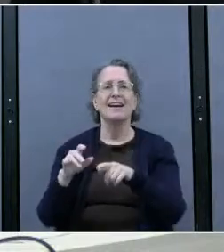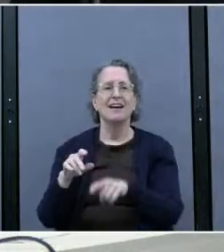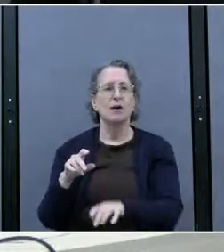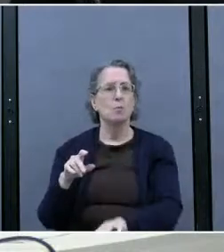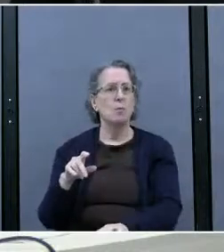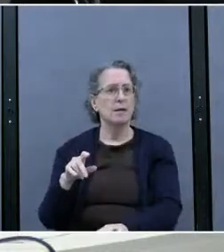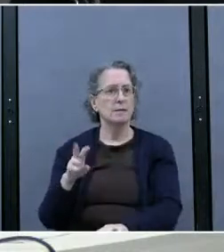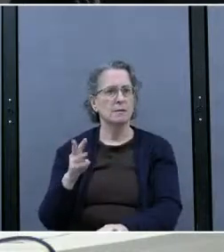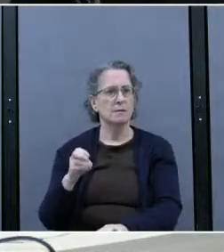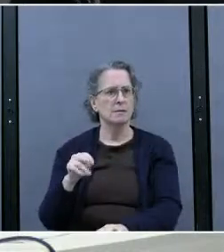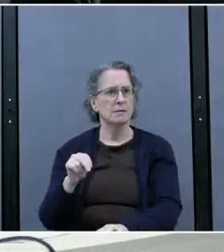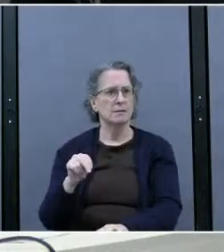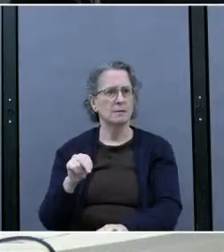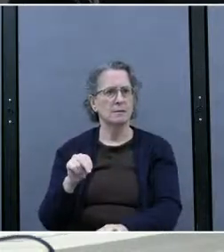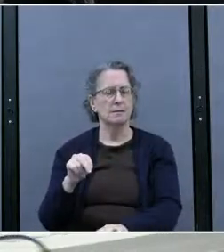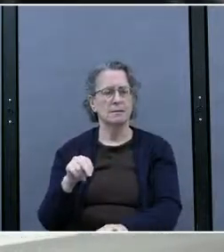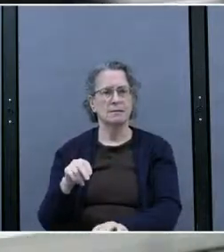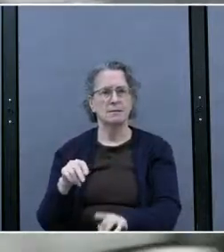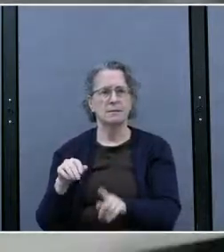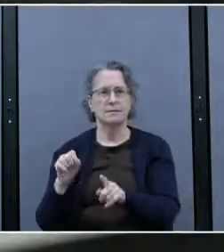was Kathy. next, and then Kathy.